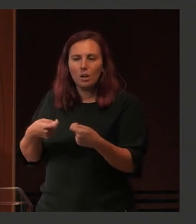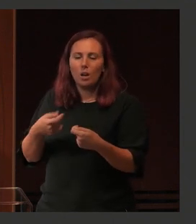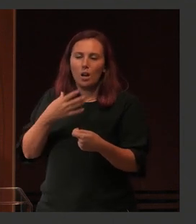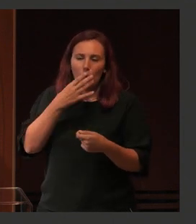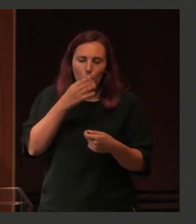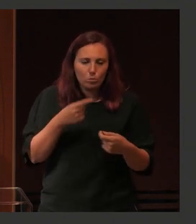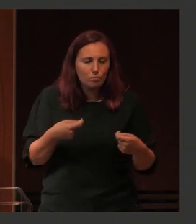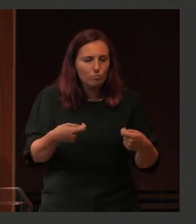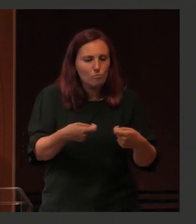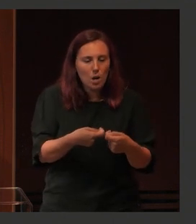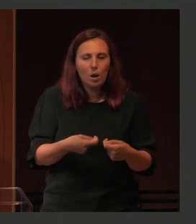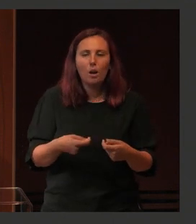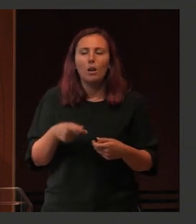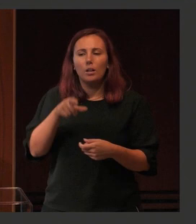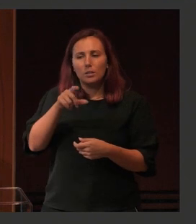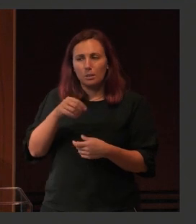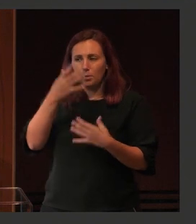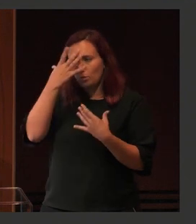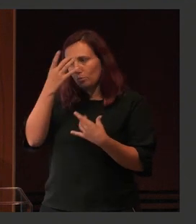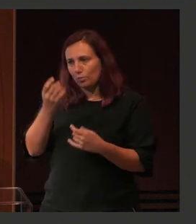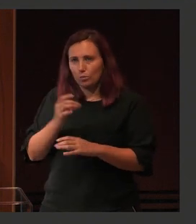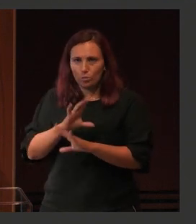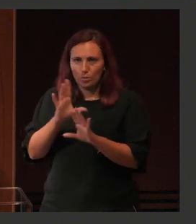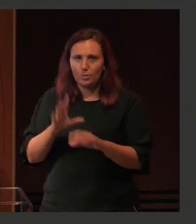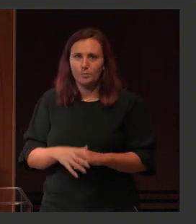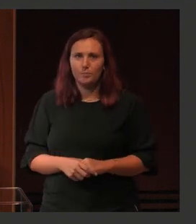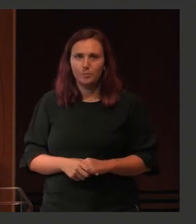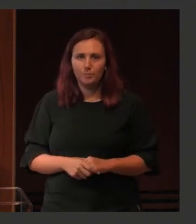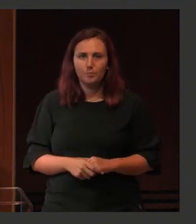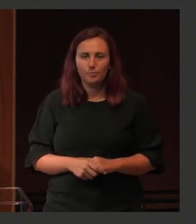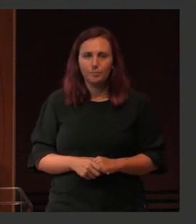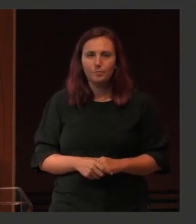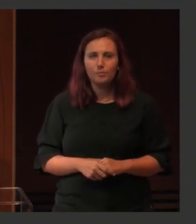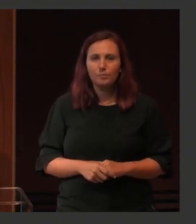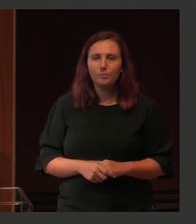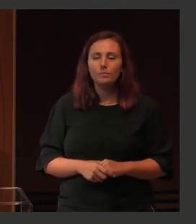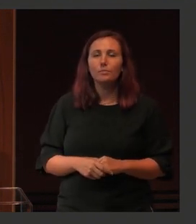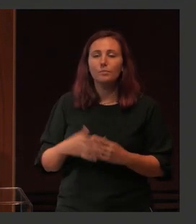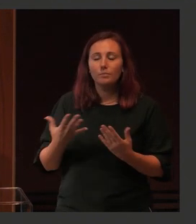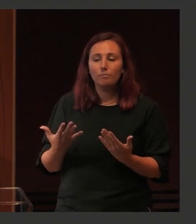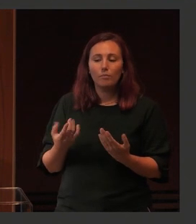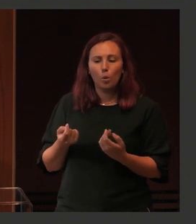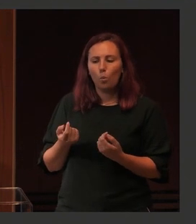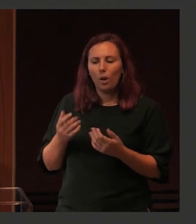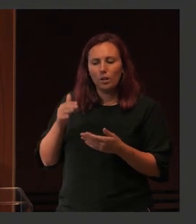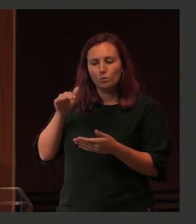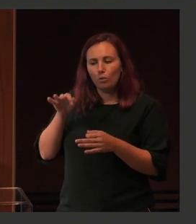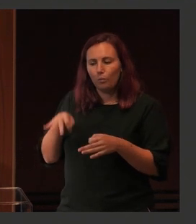also to the teachers. So my concluding remarks and my recommendation.